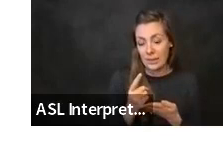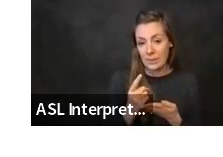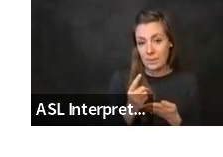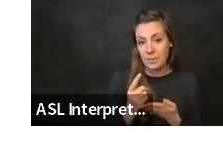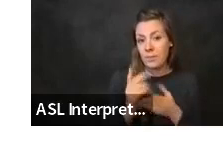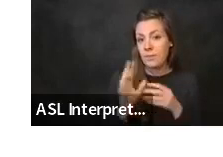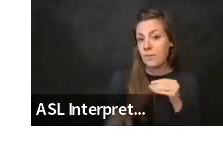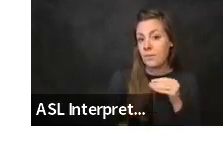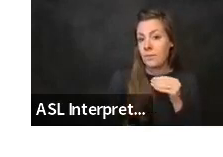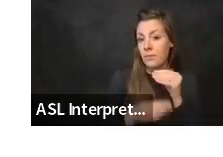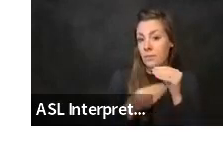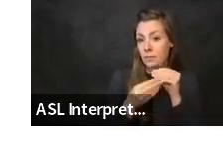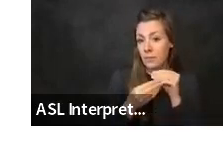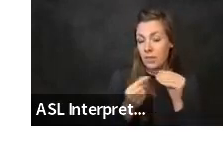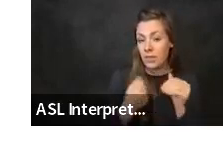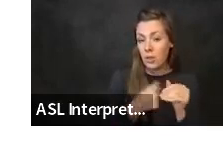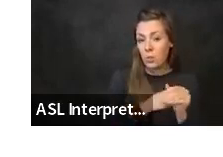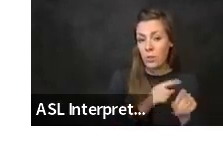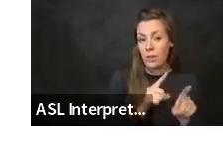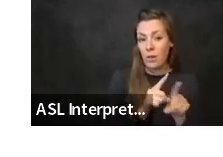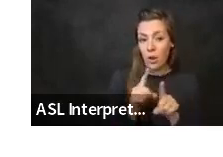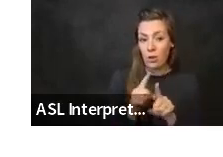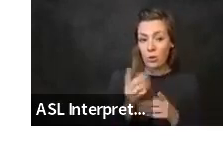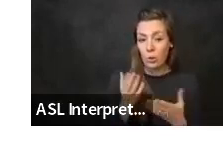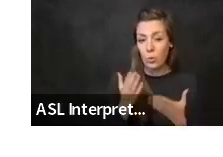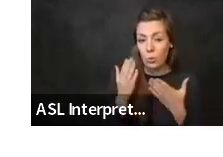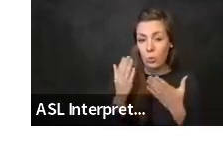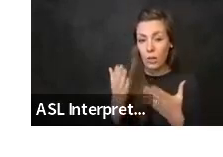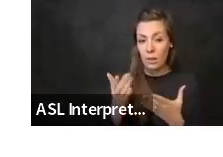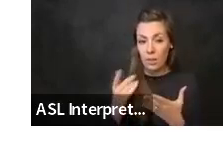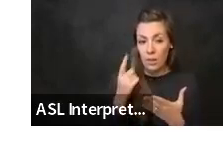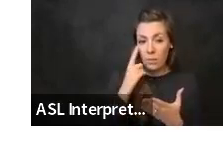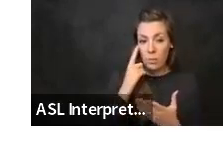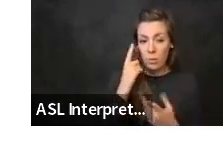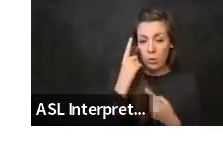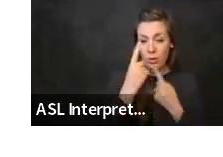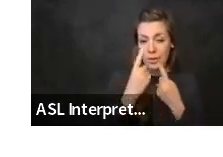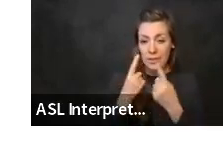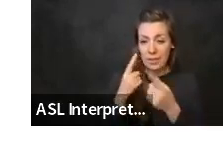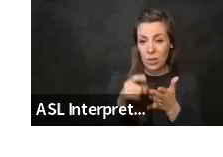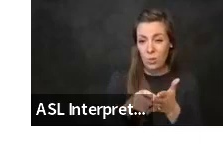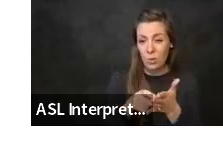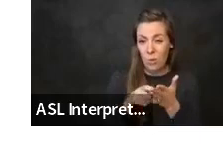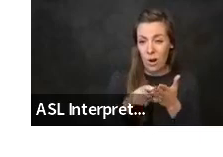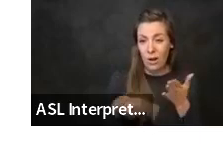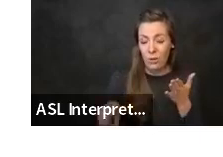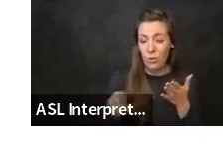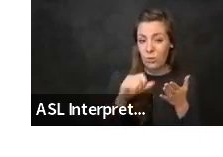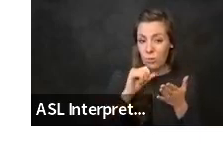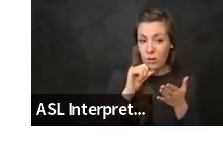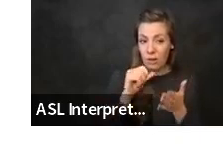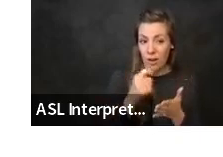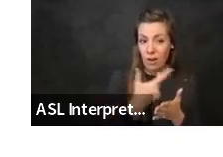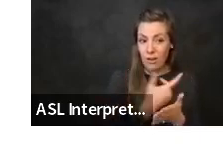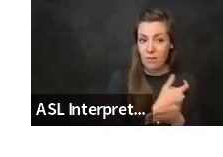addition, we've also recommended that employers should consider requiring those who are unvaccinated or unboosted